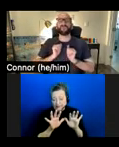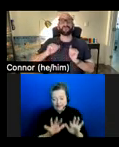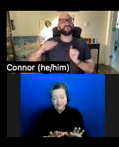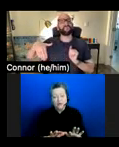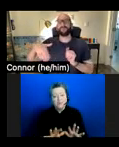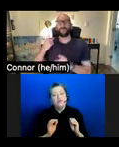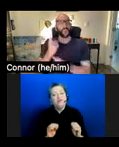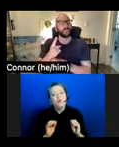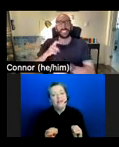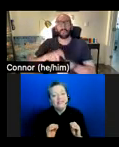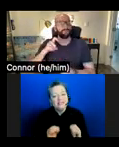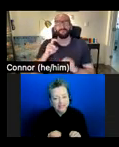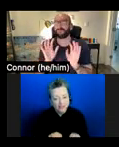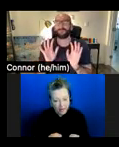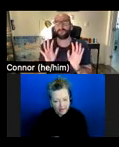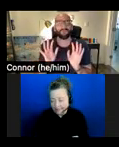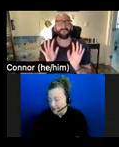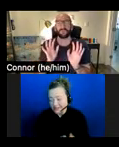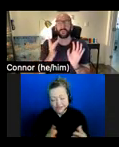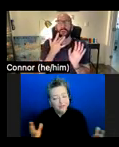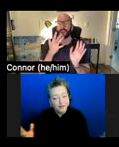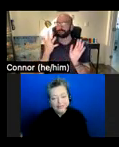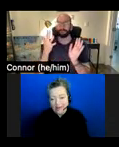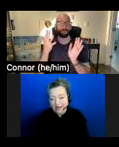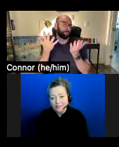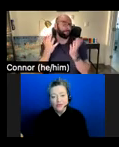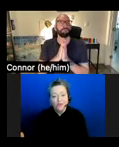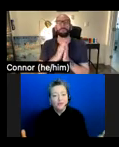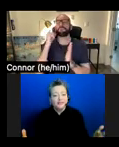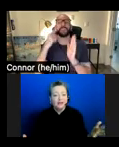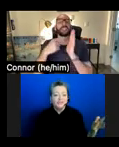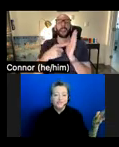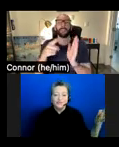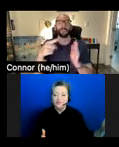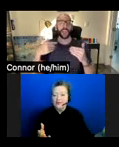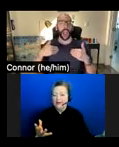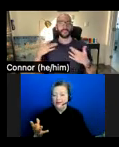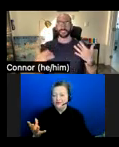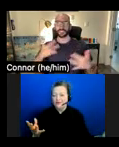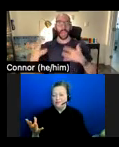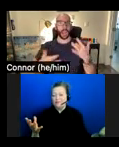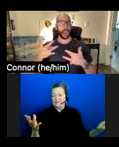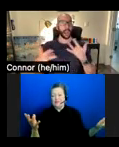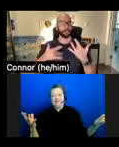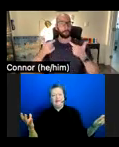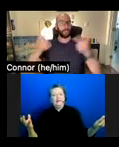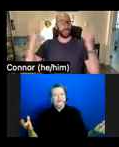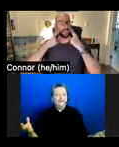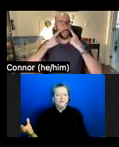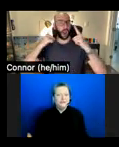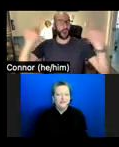you've completed the post, but you're not ready to send it quite yet. Maybe it's just not the right time. You want it timed to, I don't know,